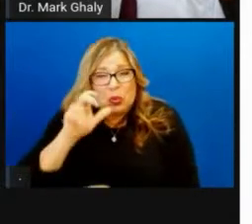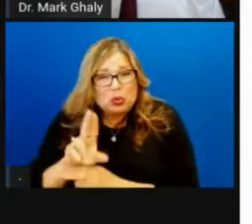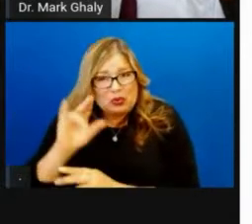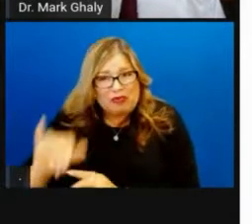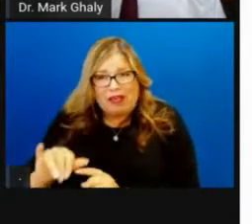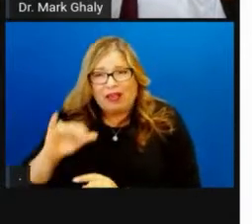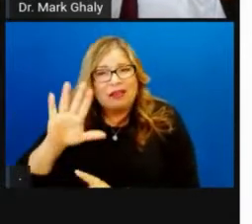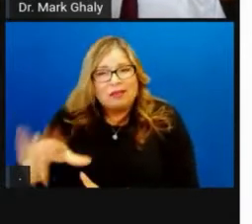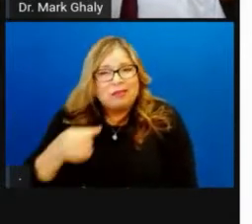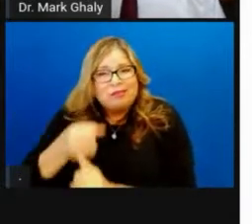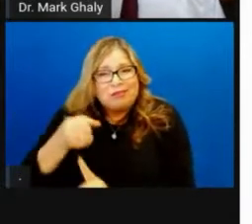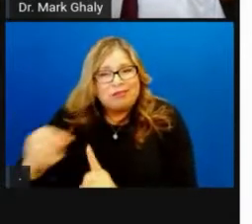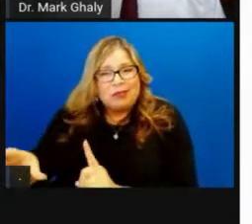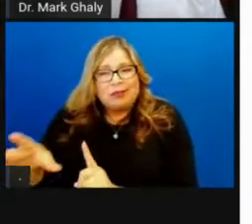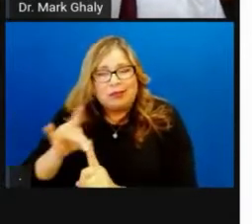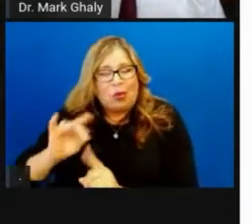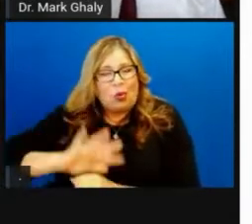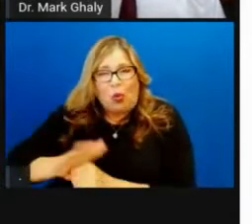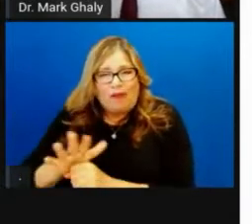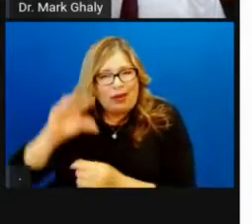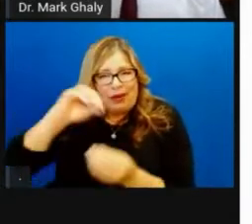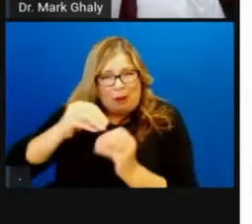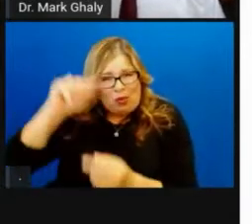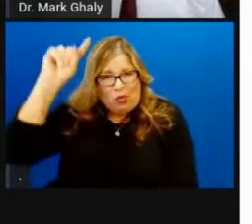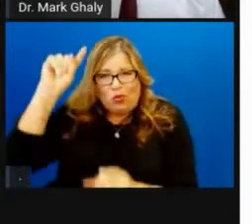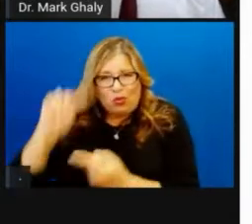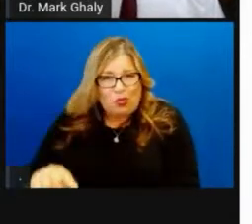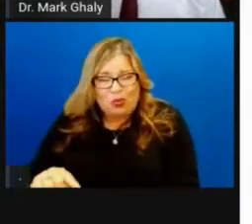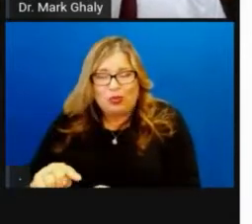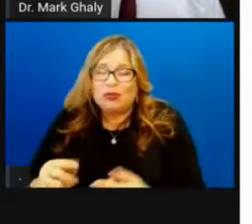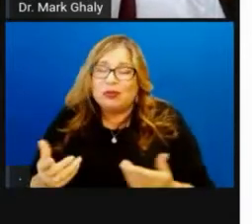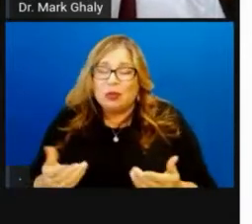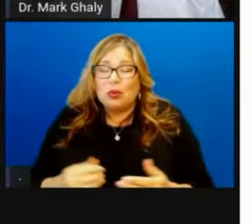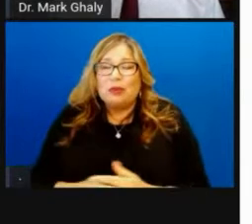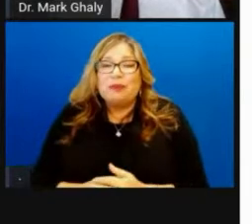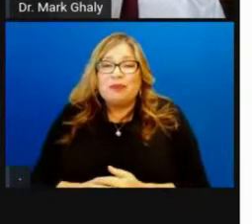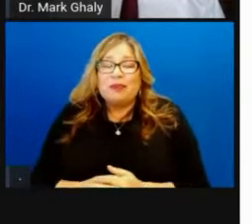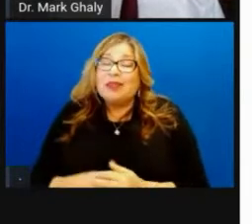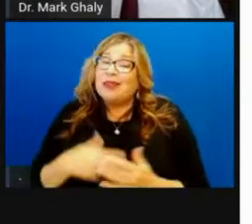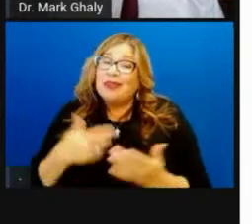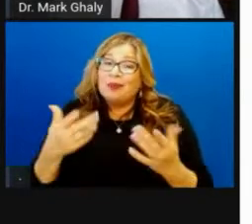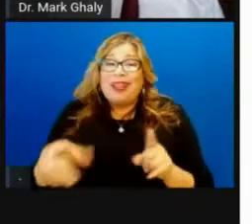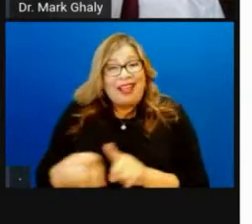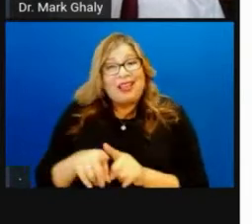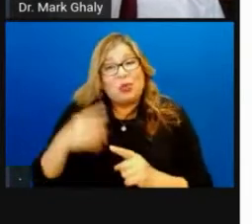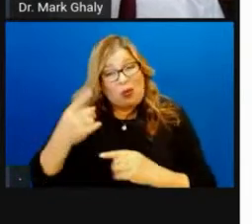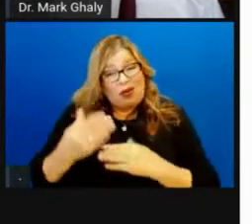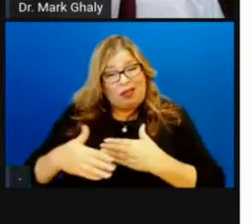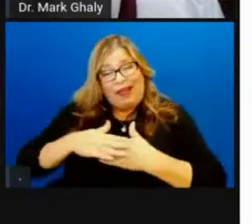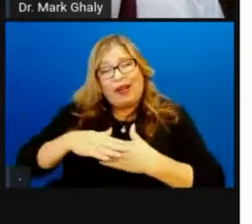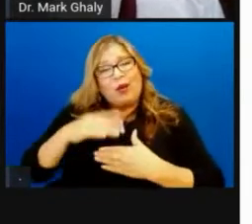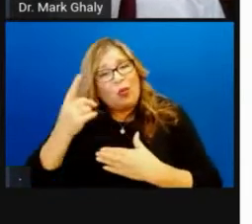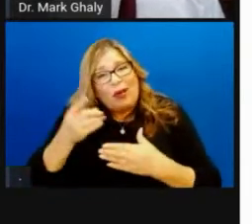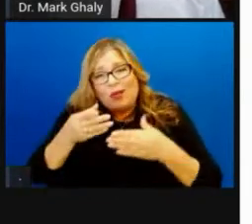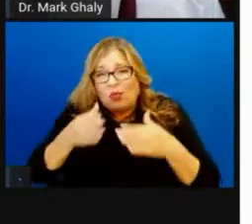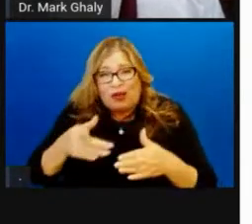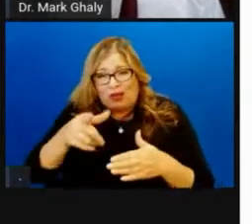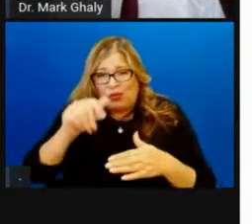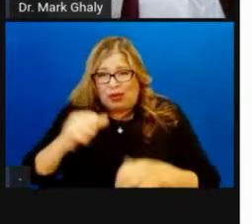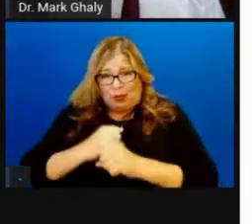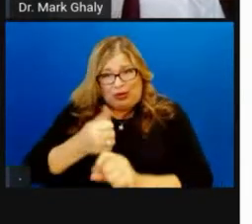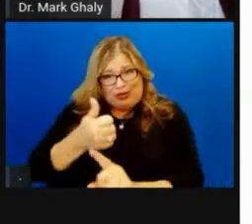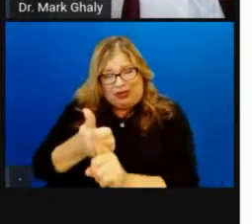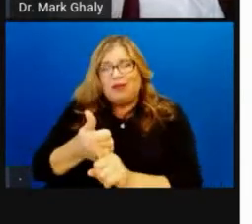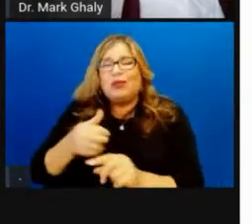if you do wear a mask. So the idea that as a tool, masks do what we hope they would do. Of course,